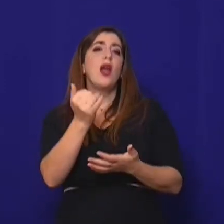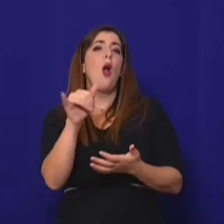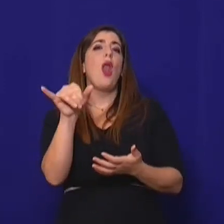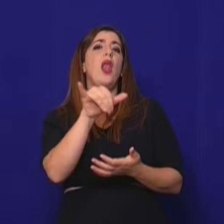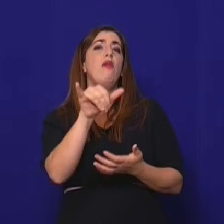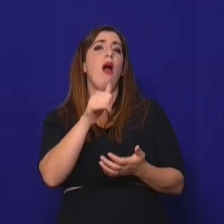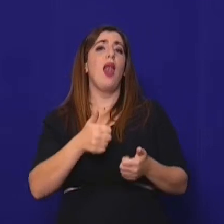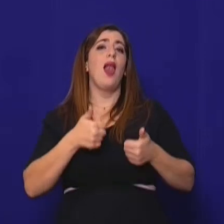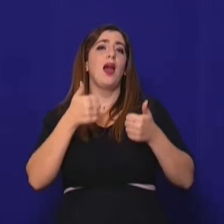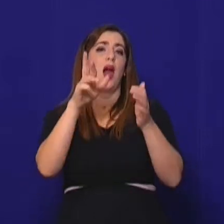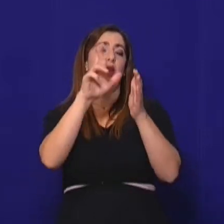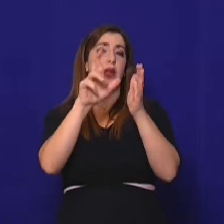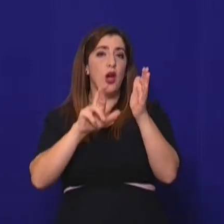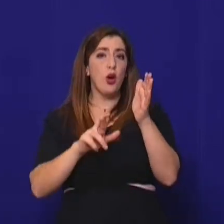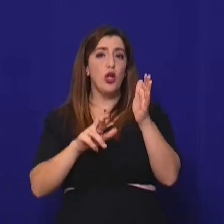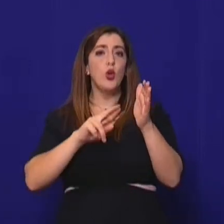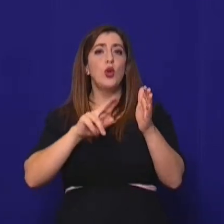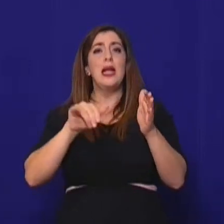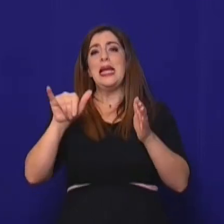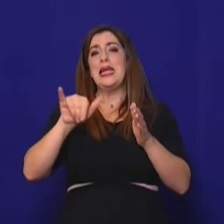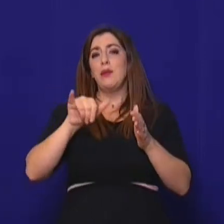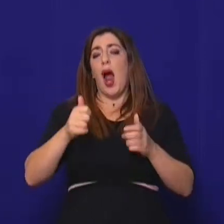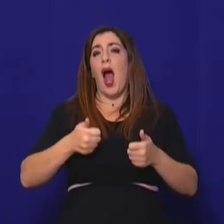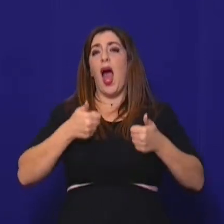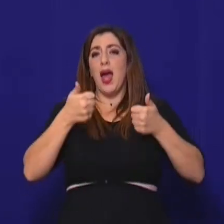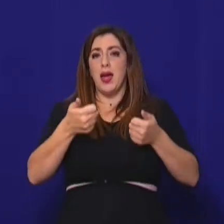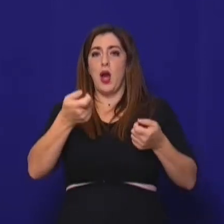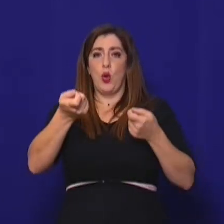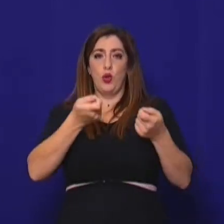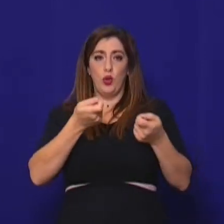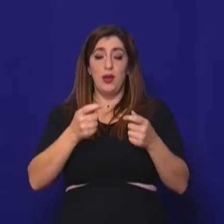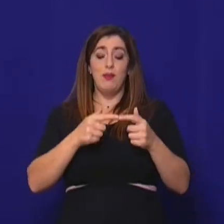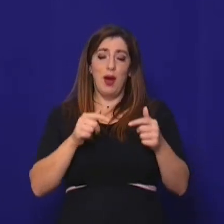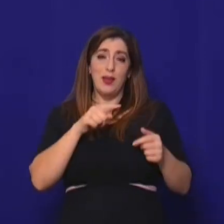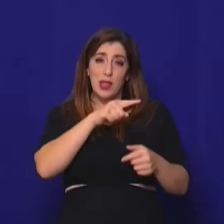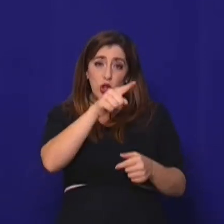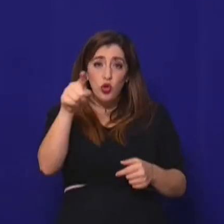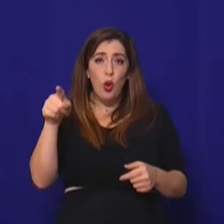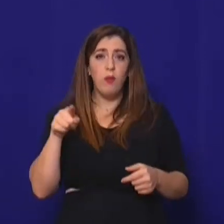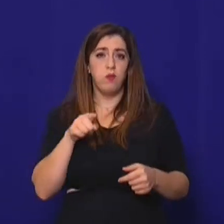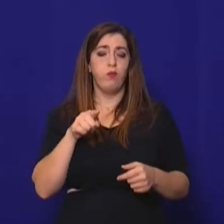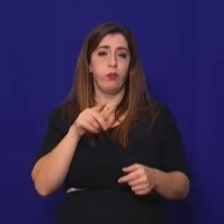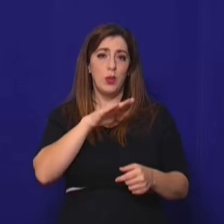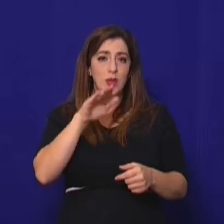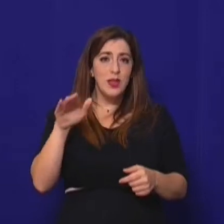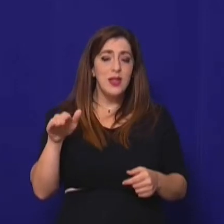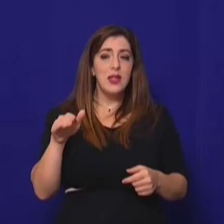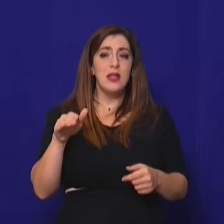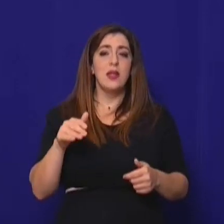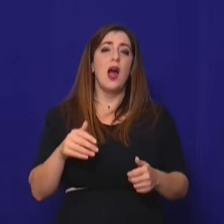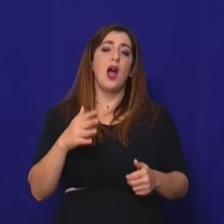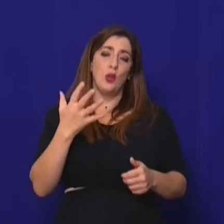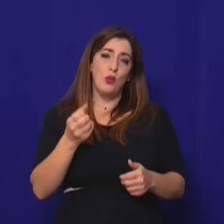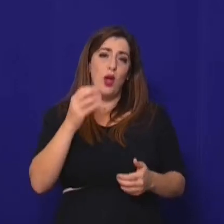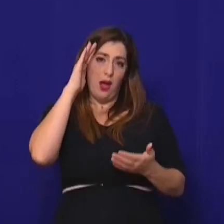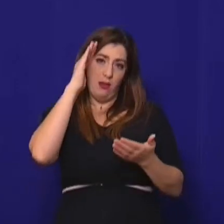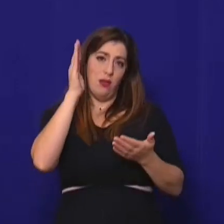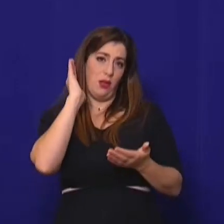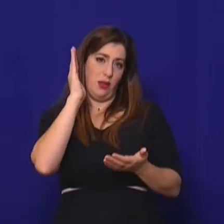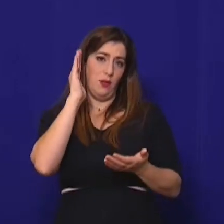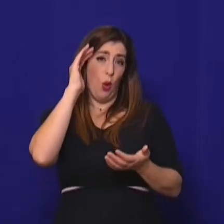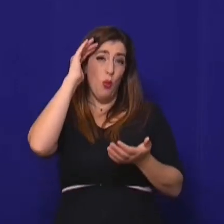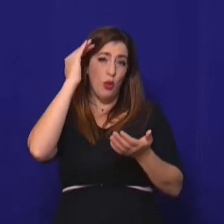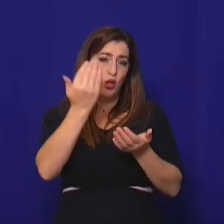f'dawk il-sitwazzjonijiet li qegħdin fihom u nappella l-pubbliku biex kulħadd jieħu ħsieb. Ejn nipproteġu lilna nfusna,